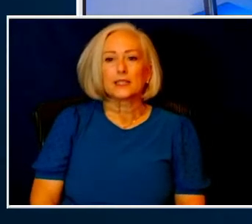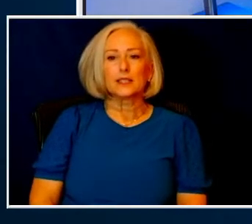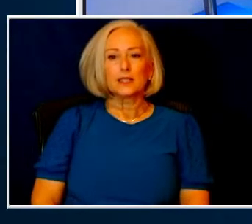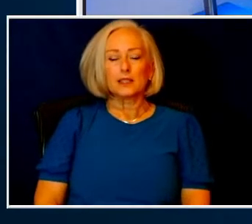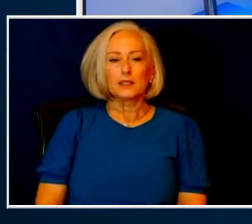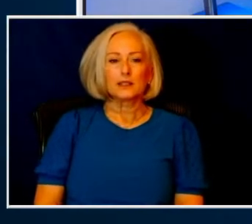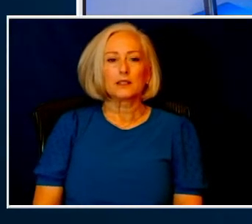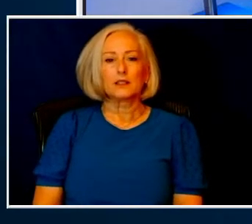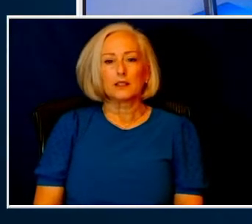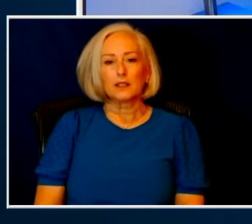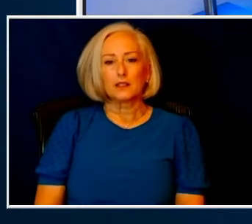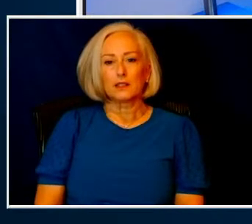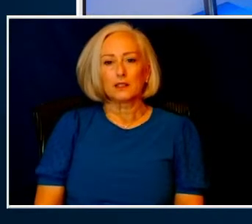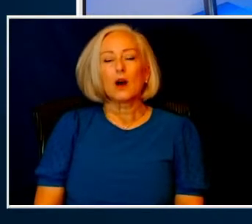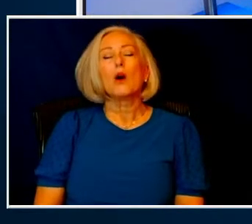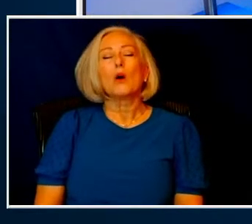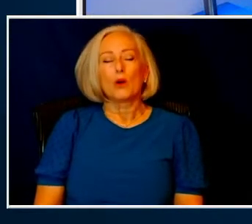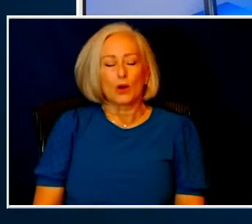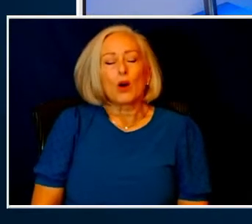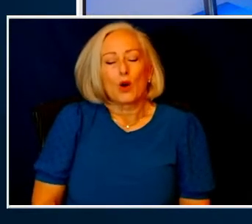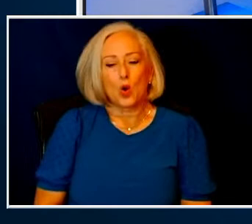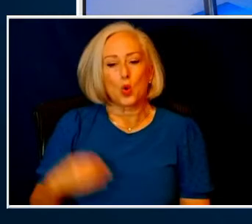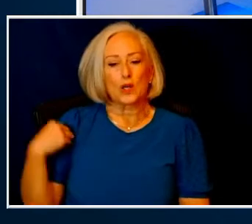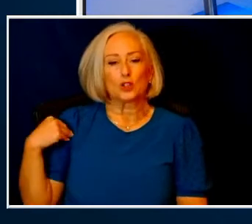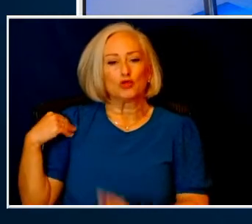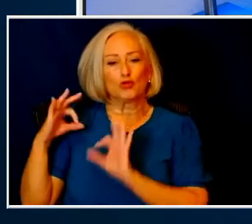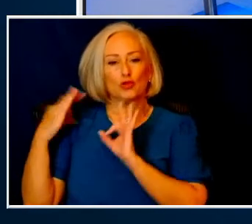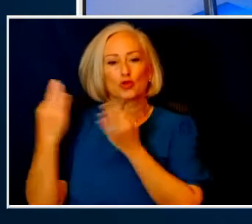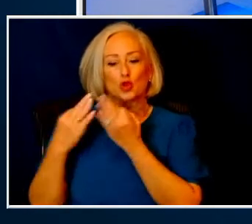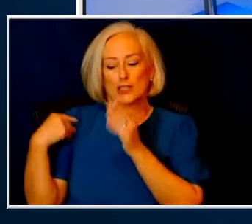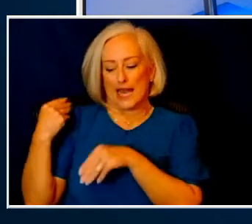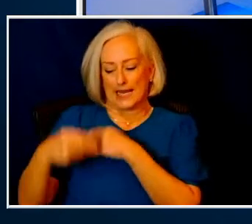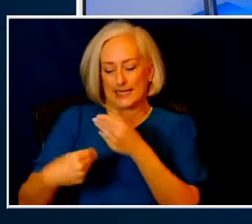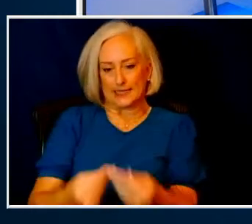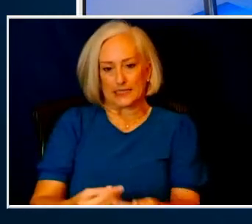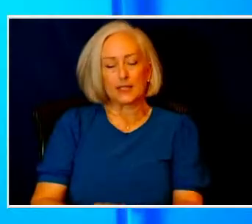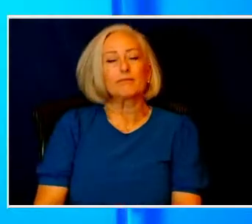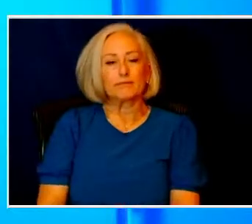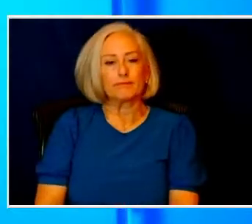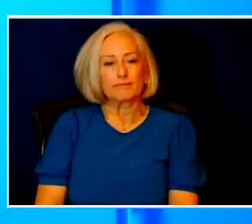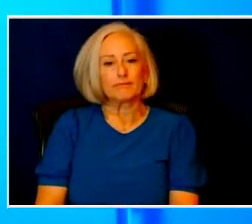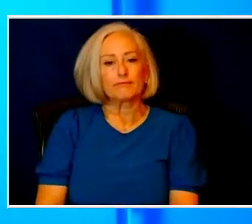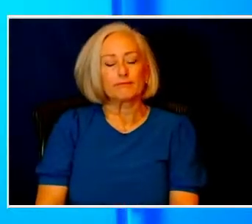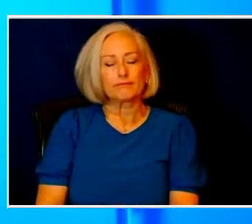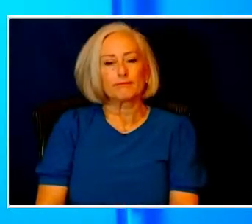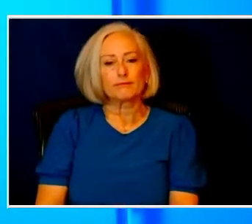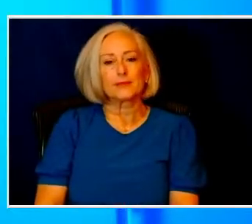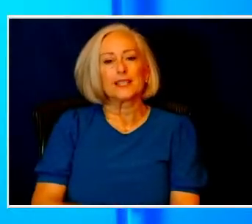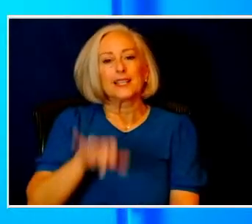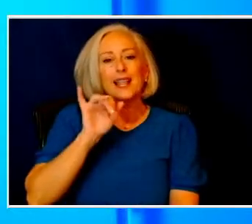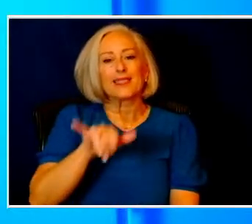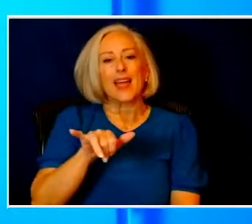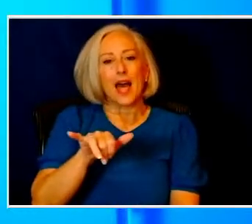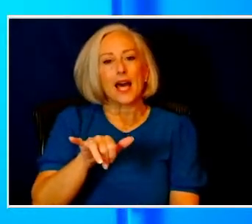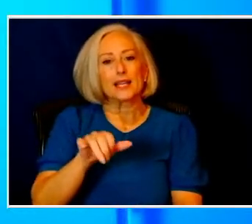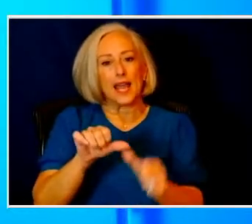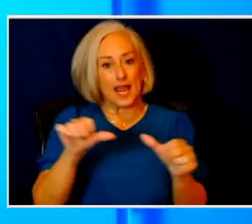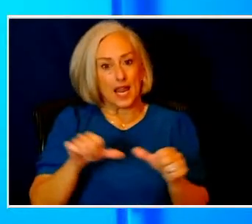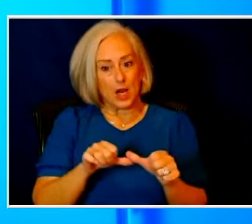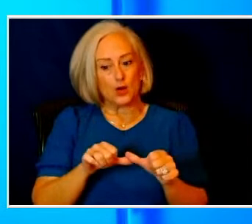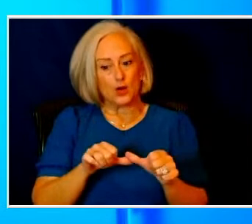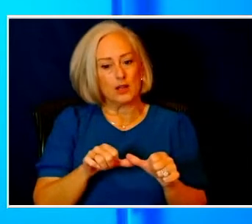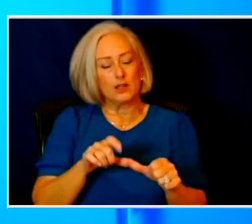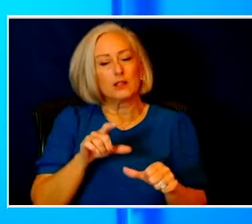It's genetics, and can you be genetics. skinny and have a fatty liver? This is an area of great progress in